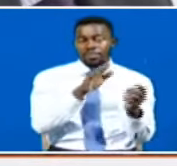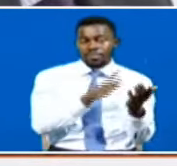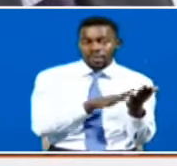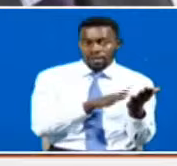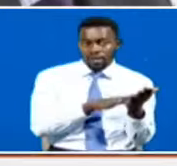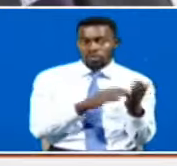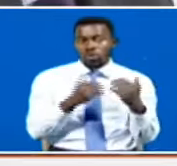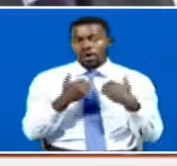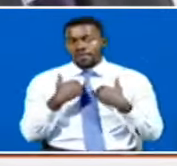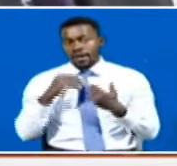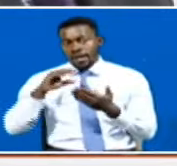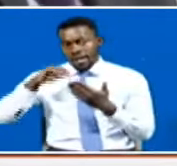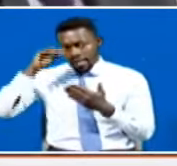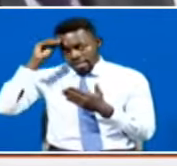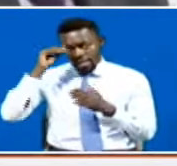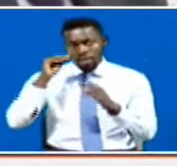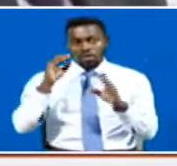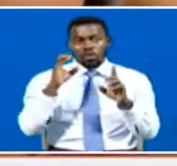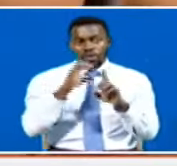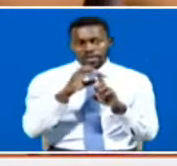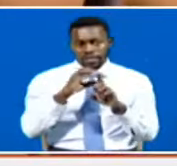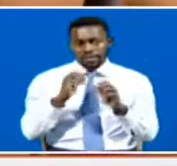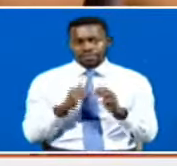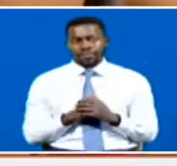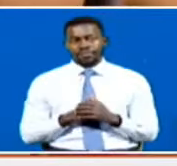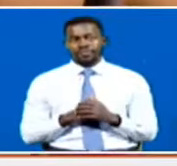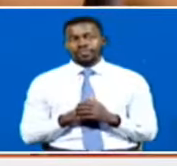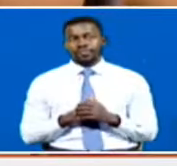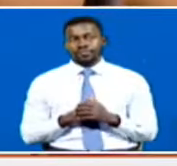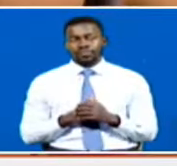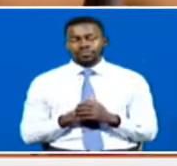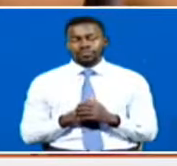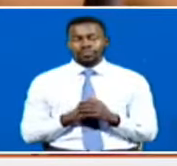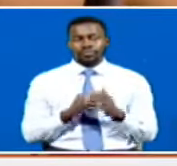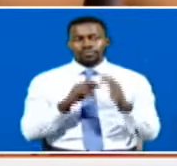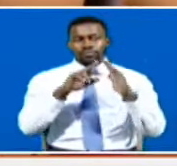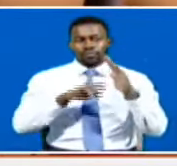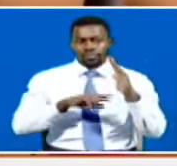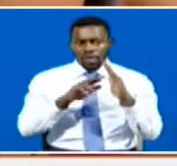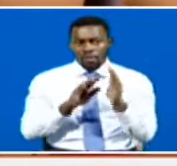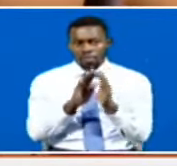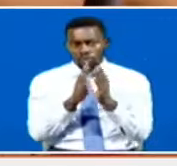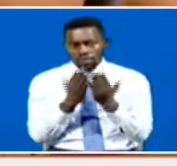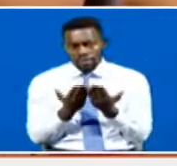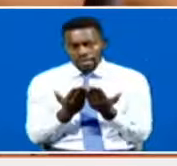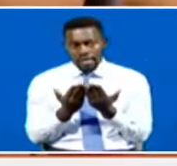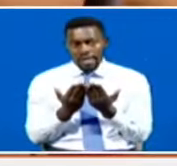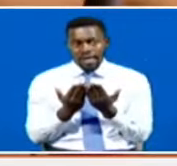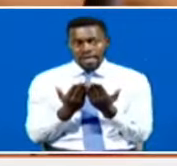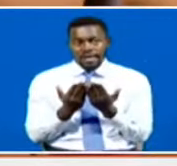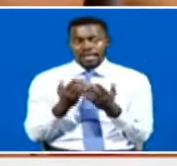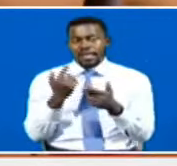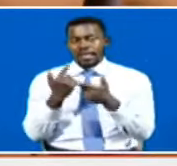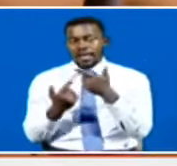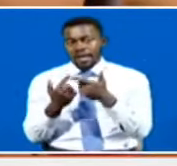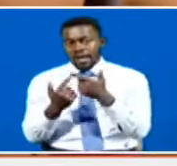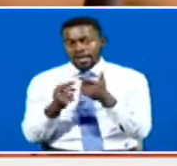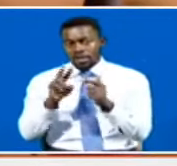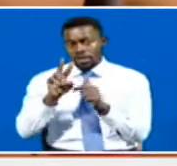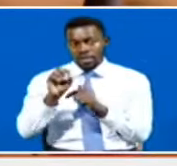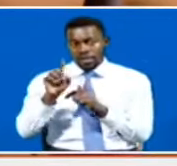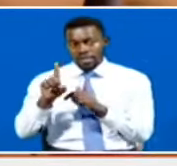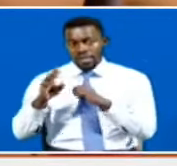learning content reduced. The last time we distributed books for early years was 2019. This is